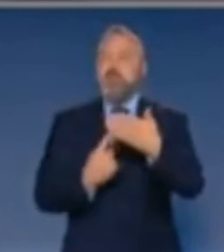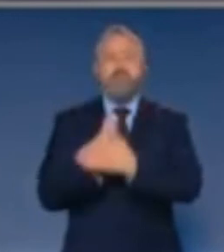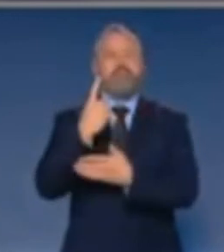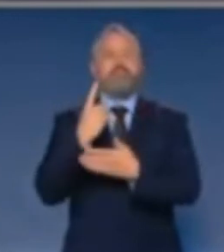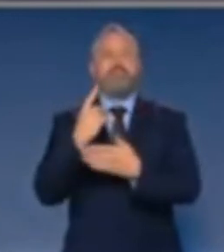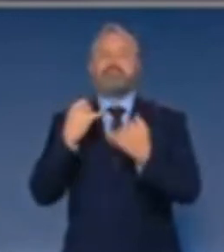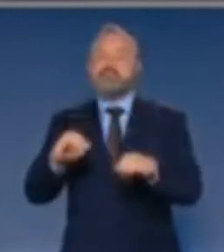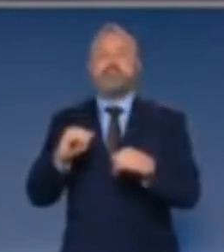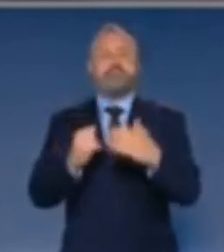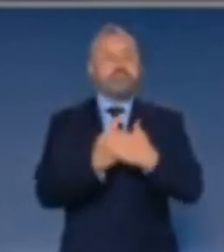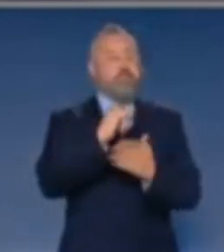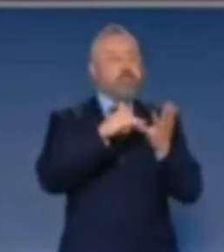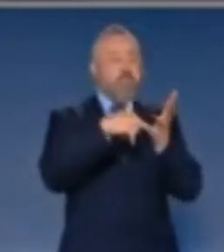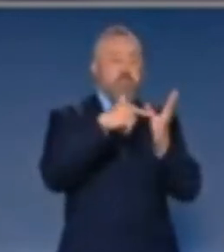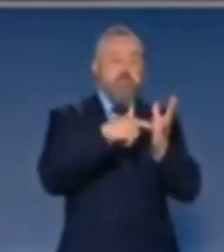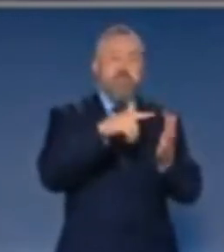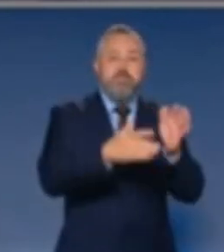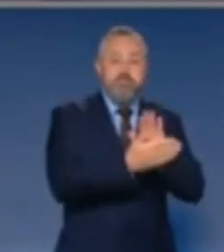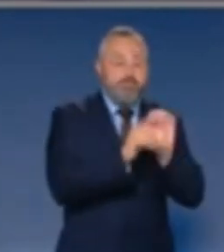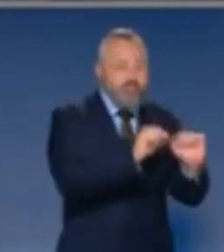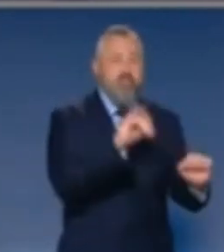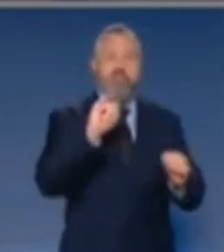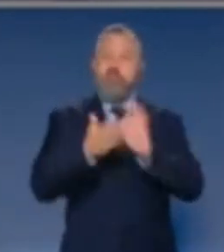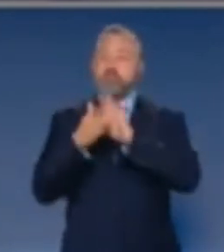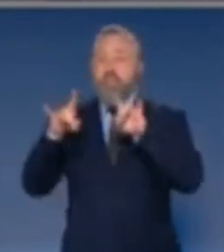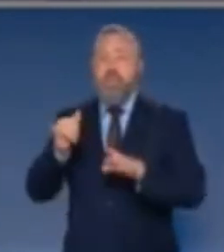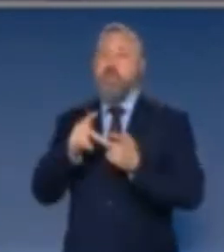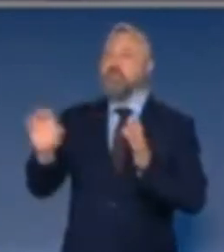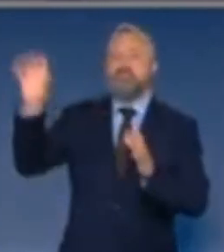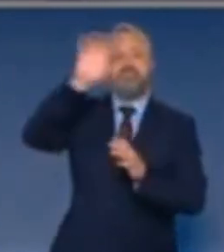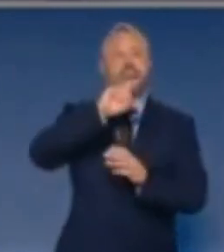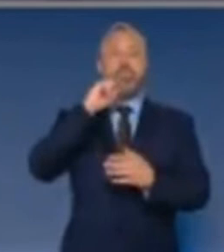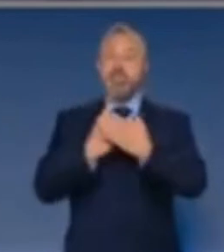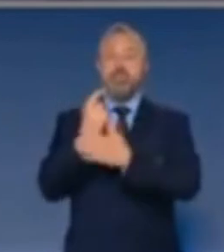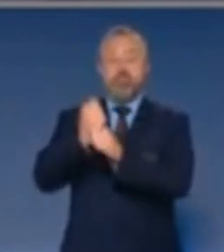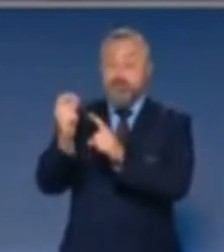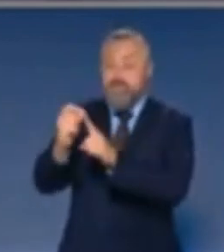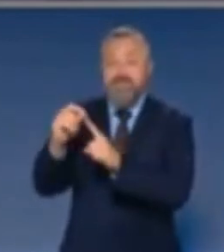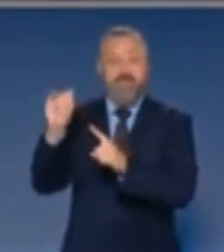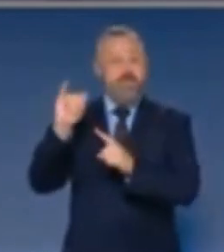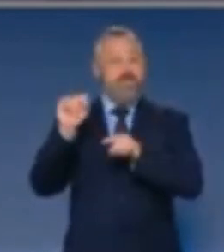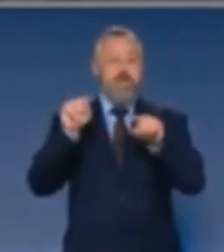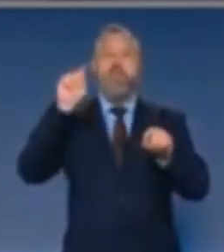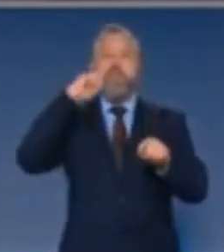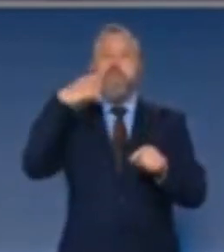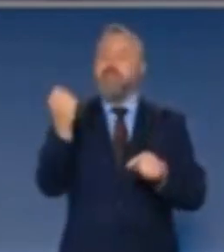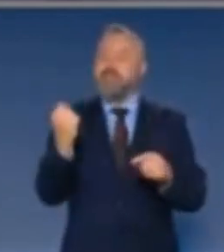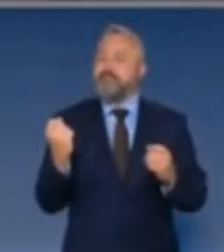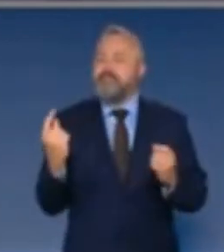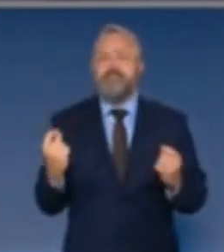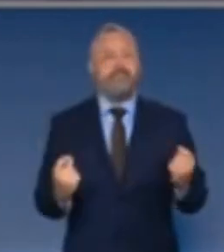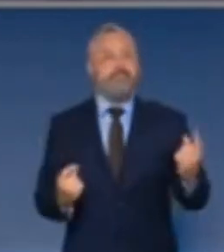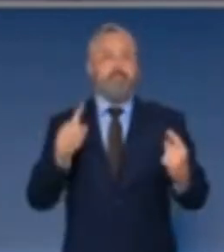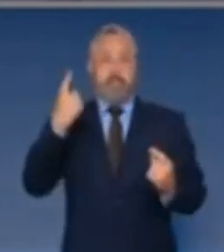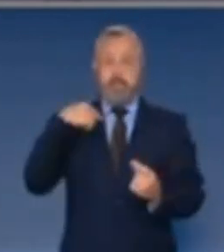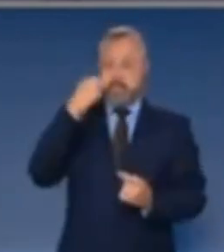territory system, whether it's in a general practice, with the best will in the world, there will always be individual cases, things such as